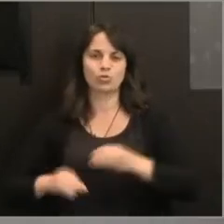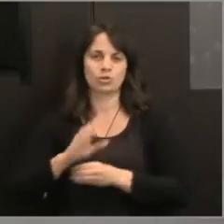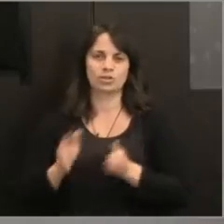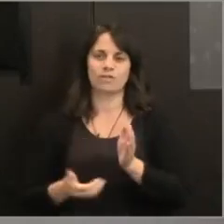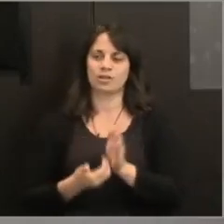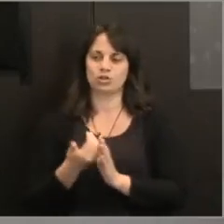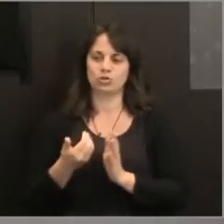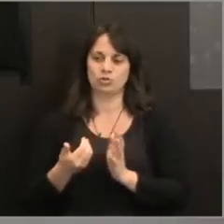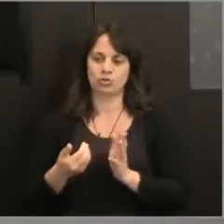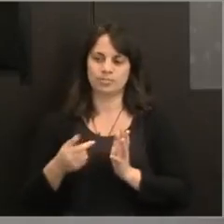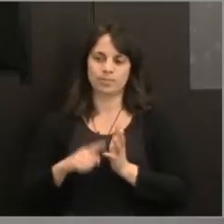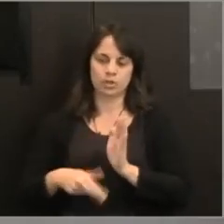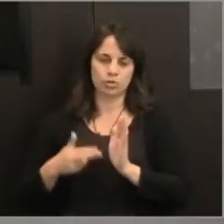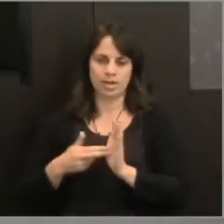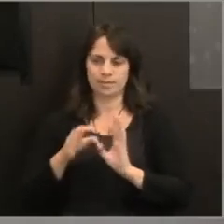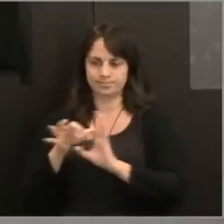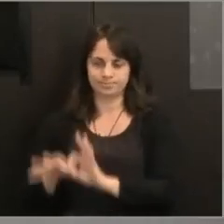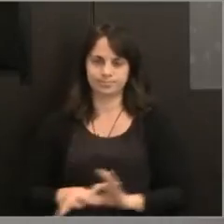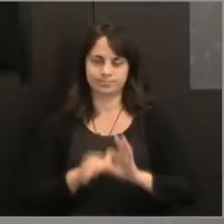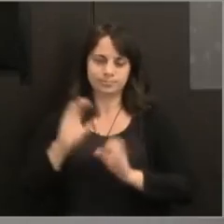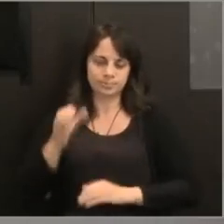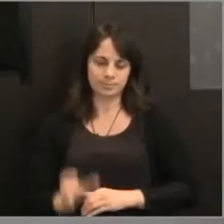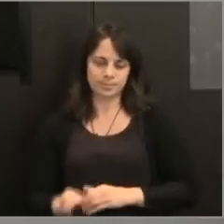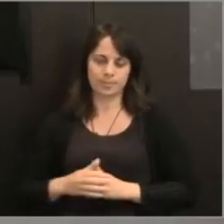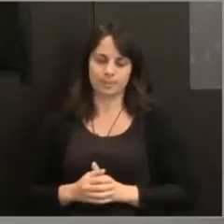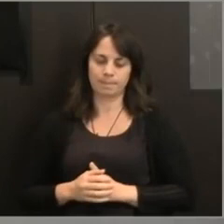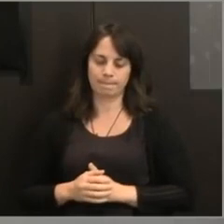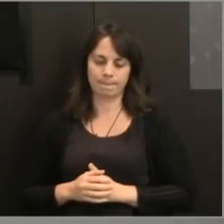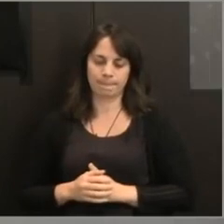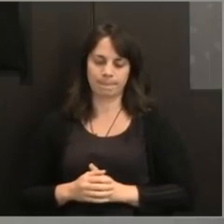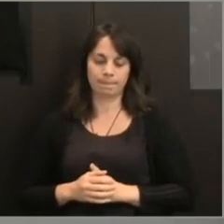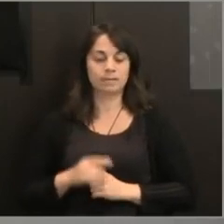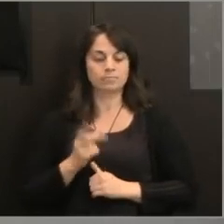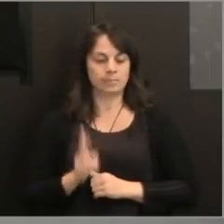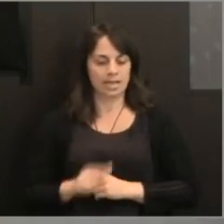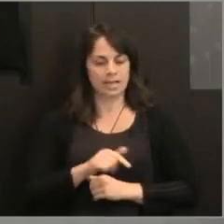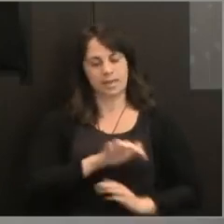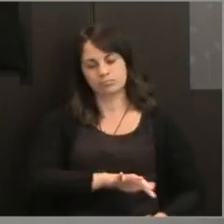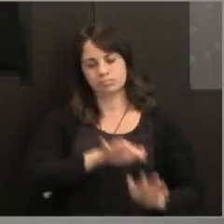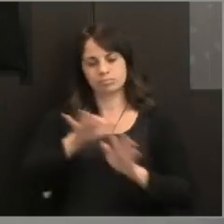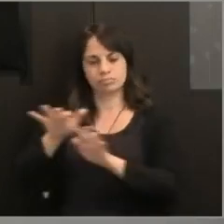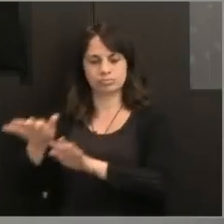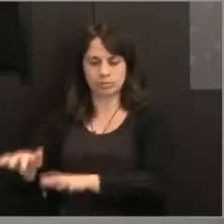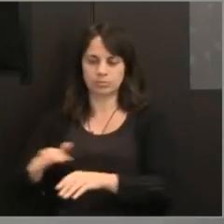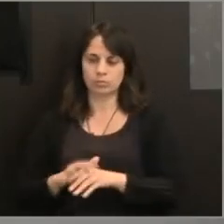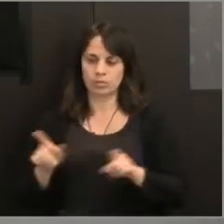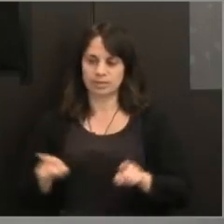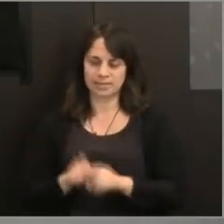Nations. And they travelled with the same hopes as the Māori